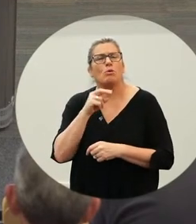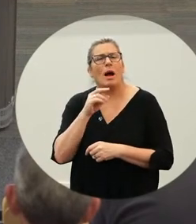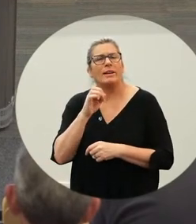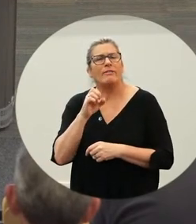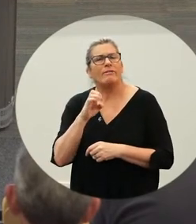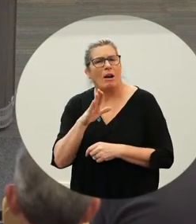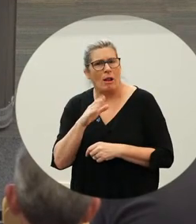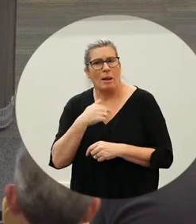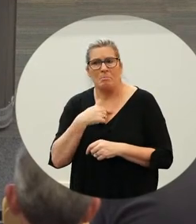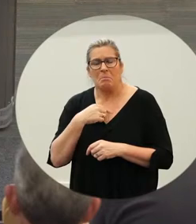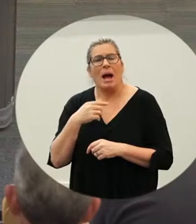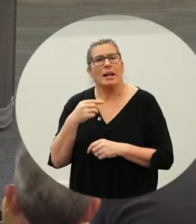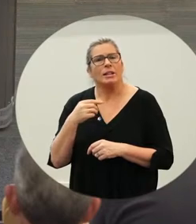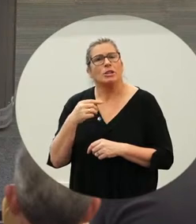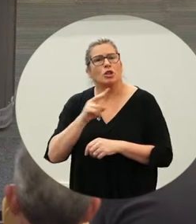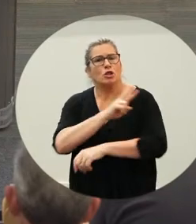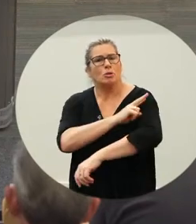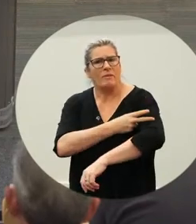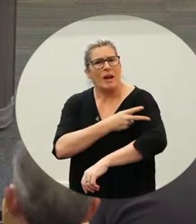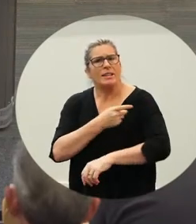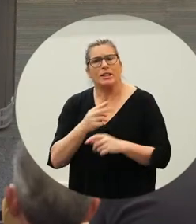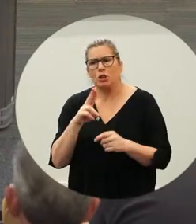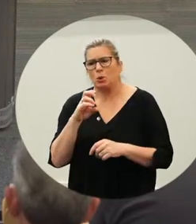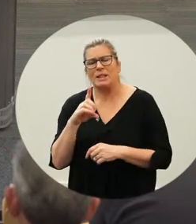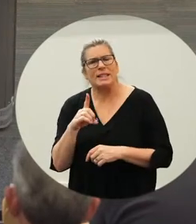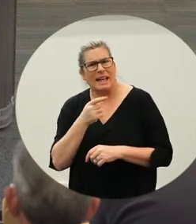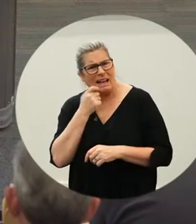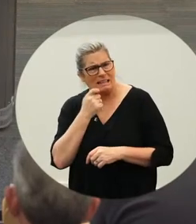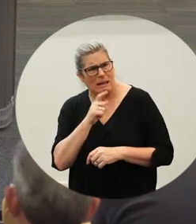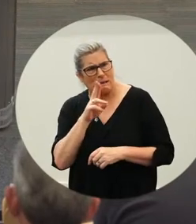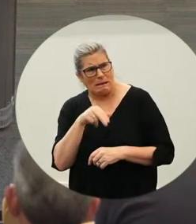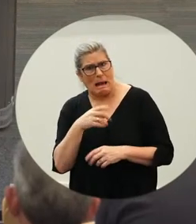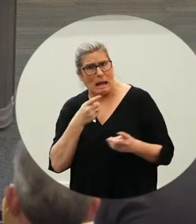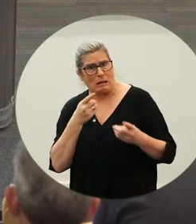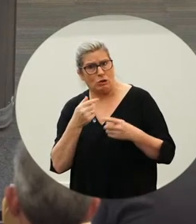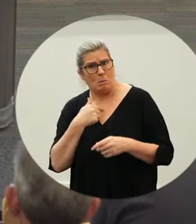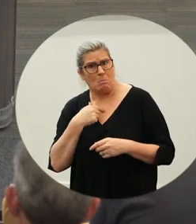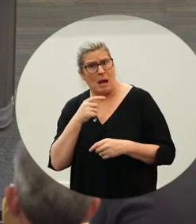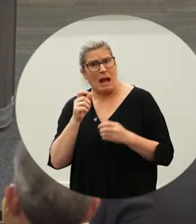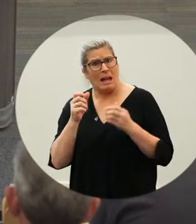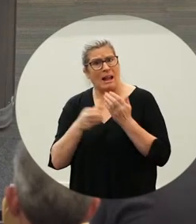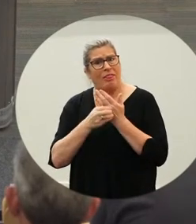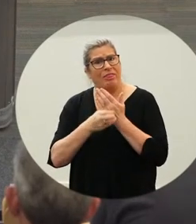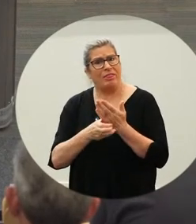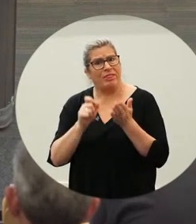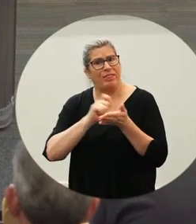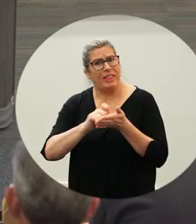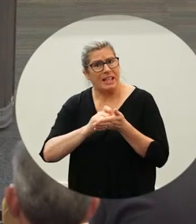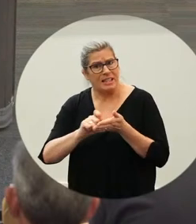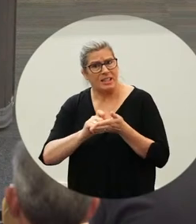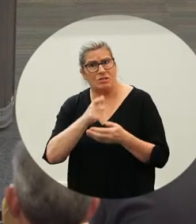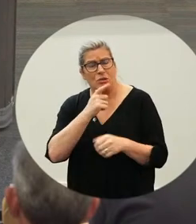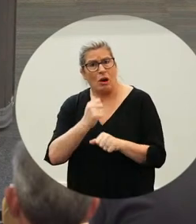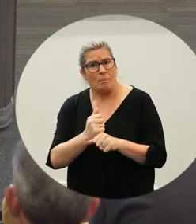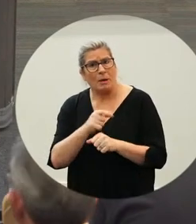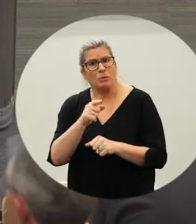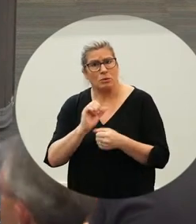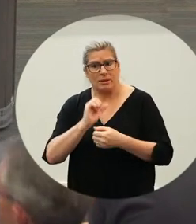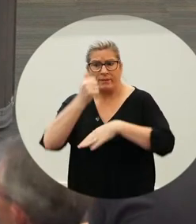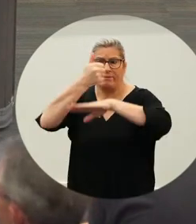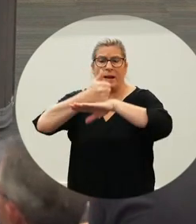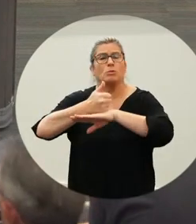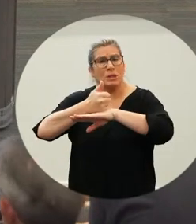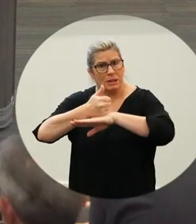my supervisor in UCD, and I went to Farrell and I said, Brian, could I do my thesis on the founding